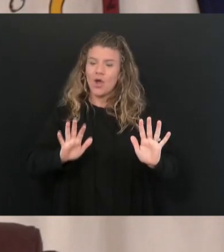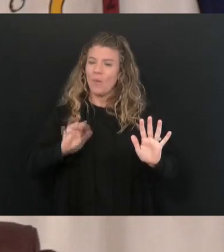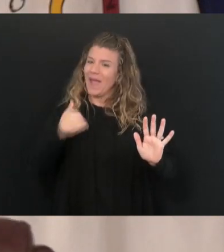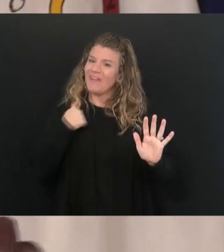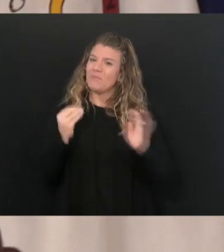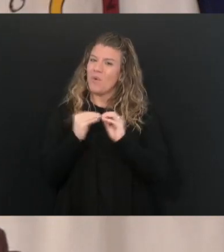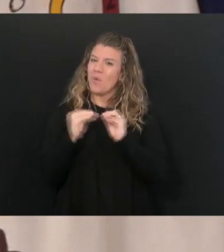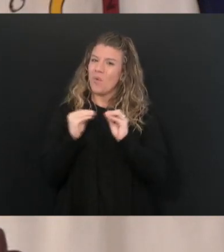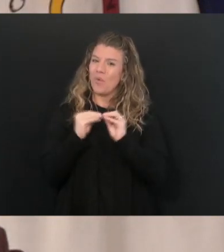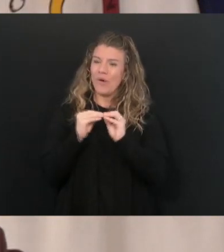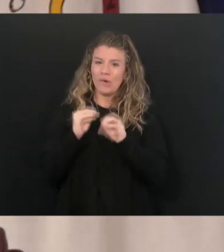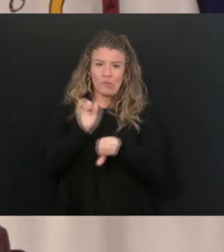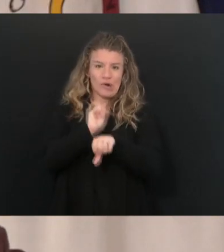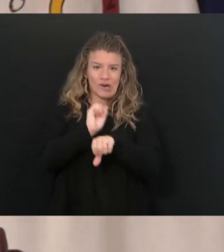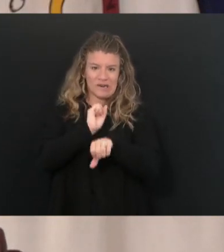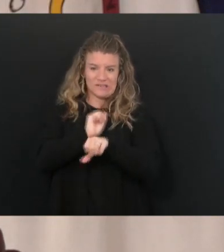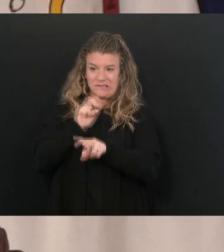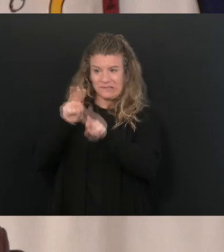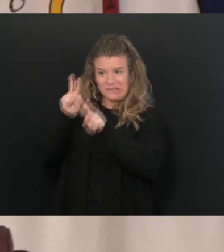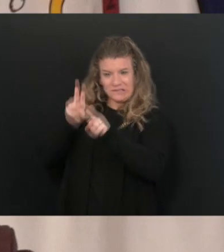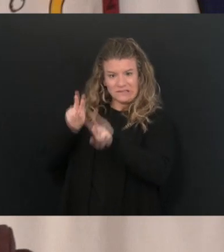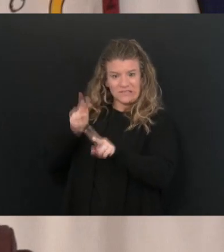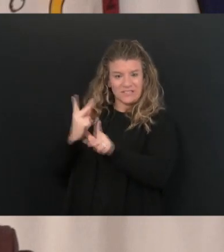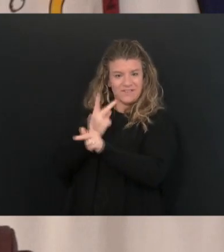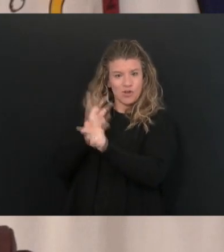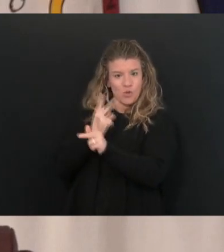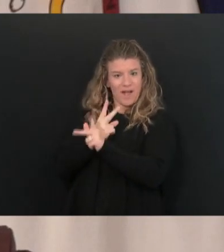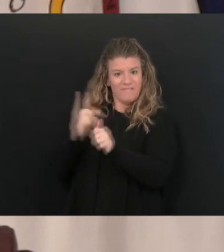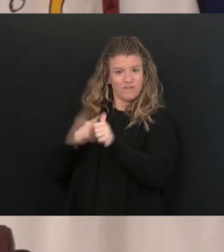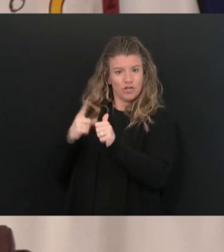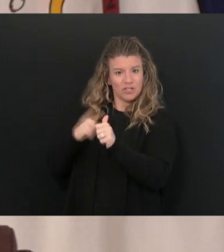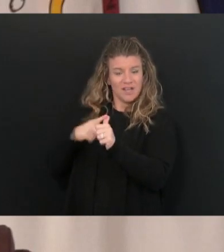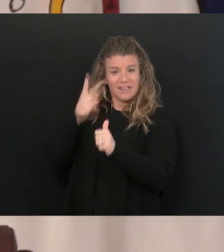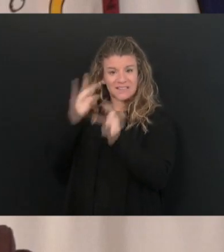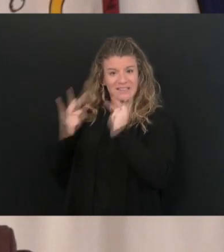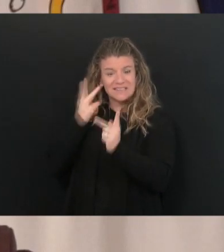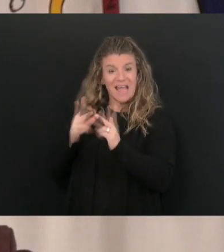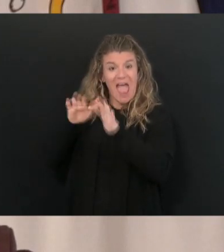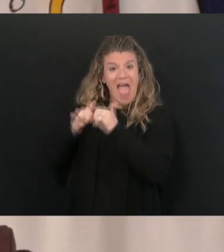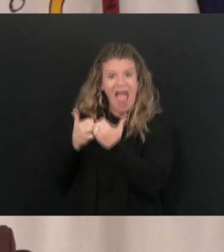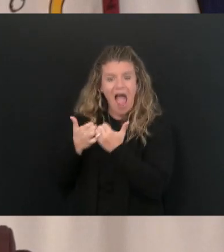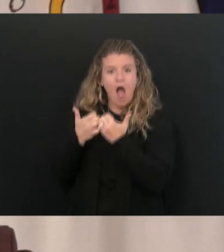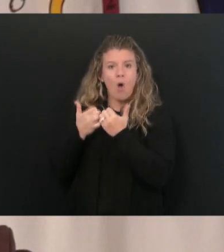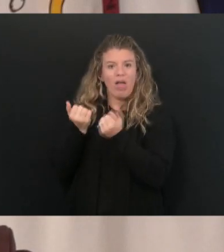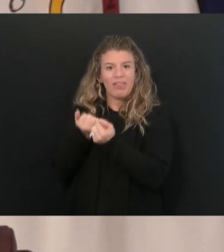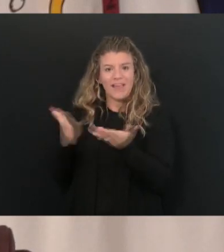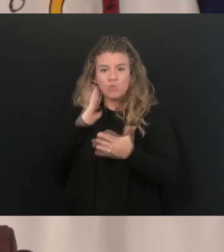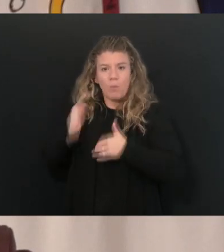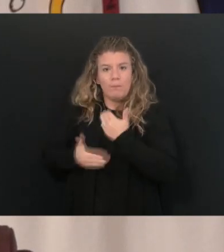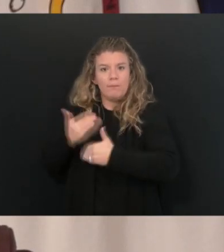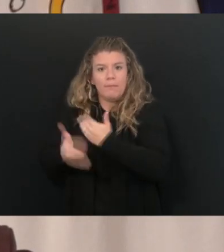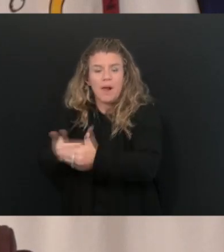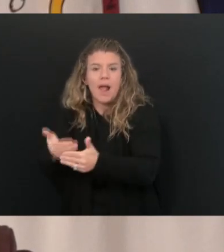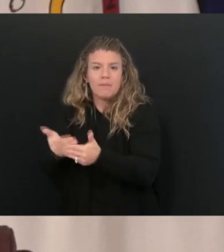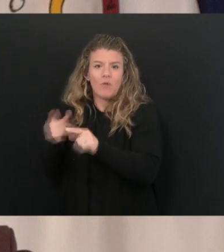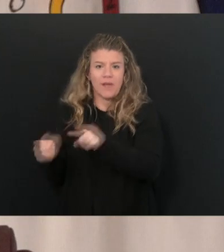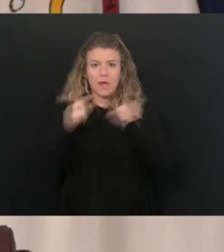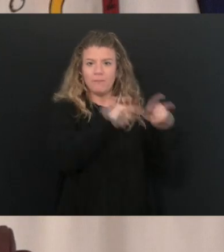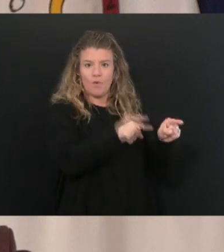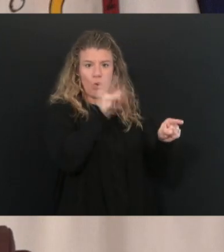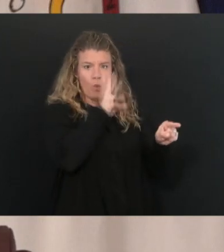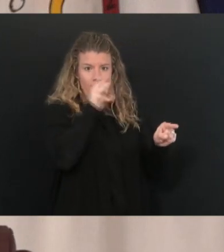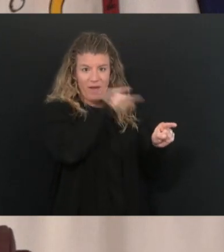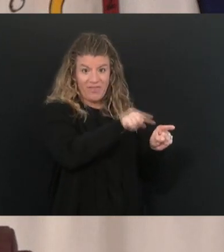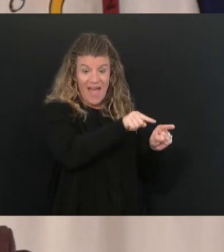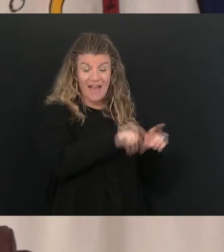more hard work in front of us to be able to see, just how things are going to go and everything before we can get there. As far as